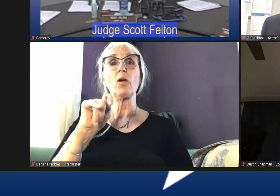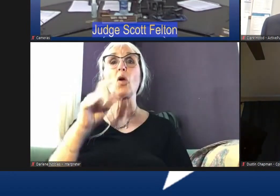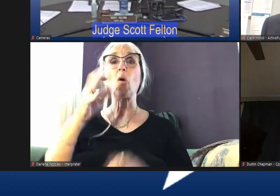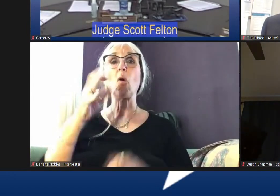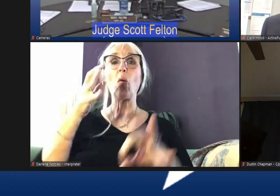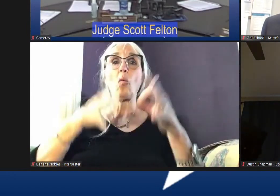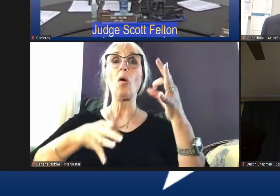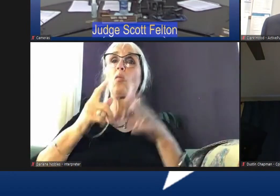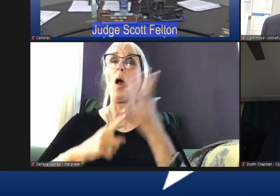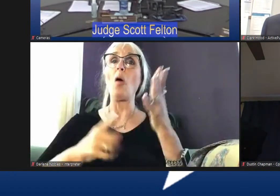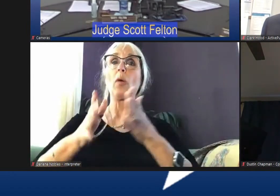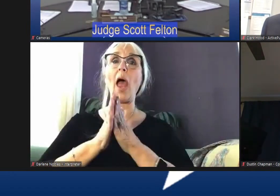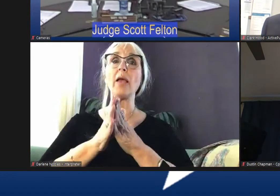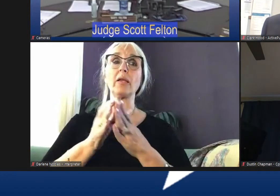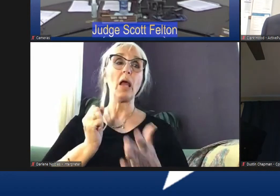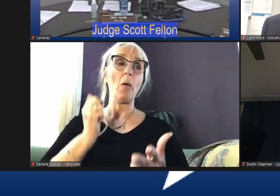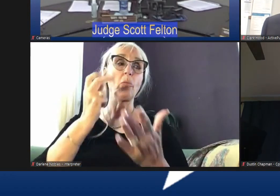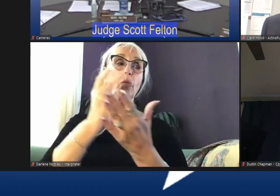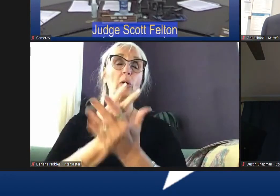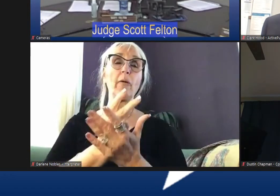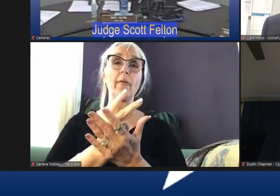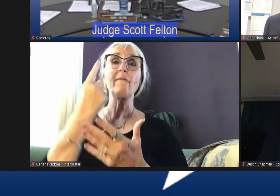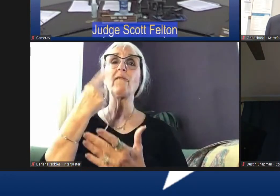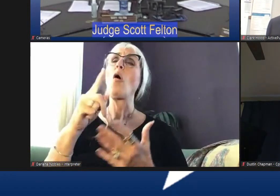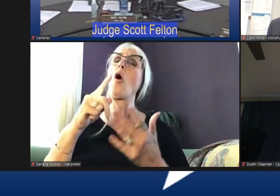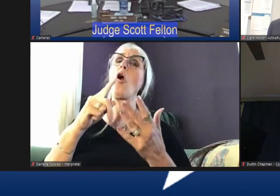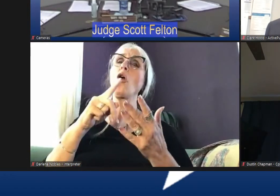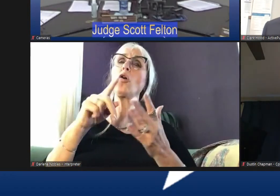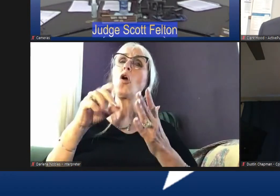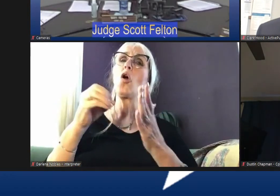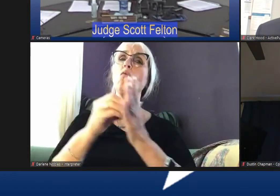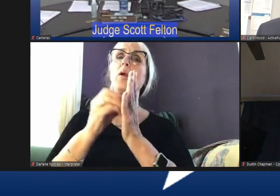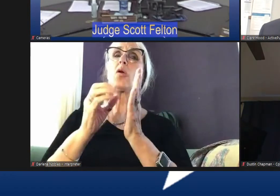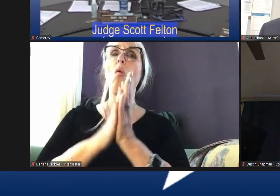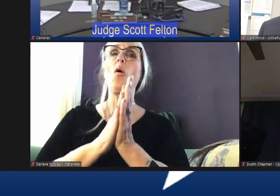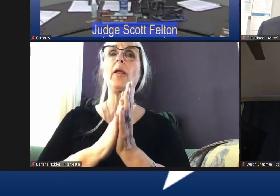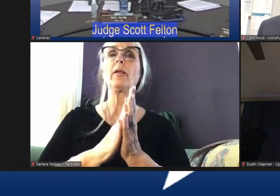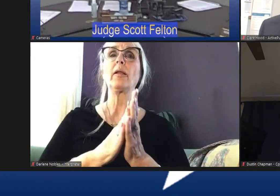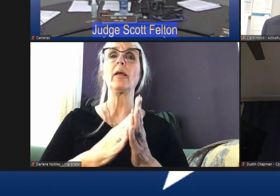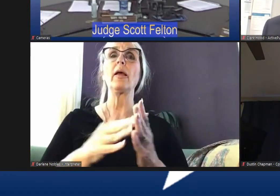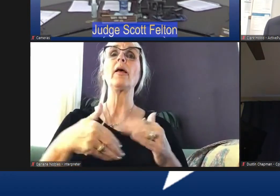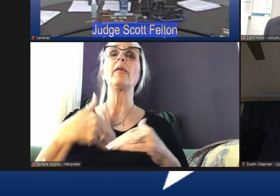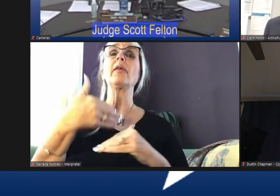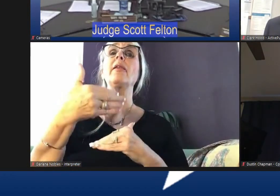for recording purposes. The next steps would be to